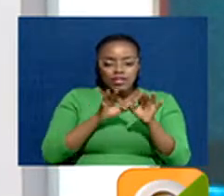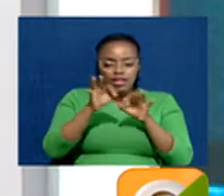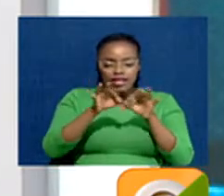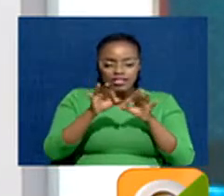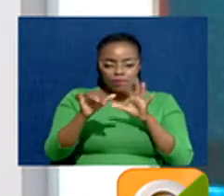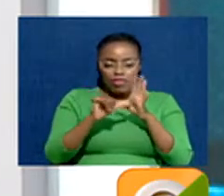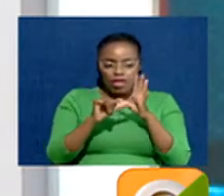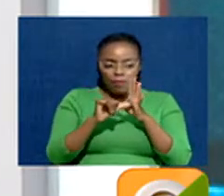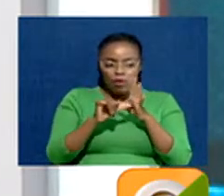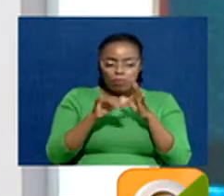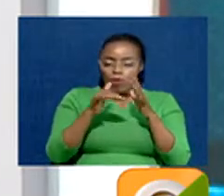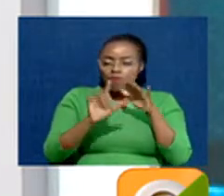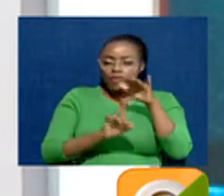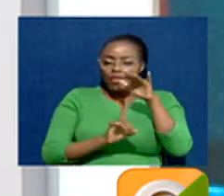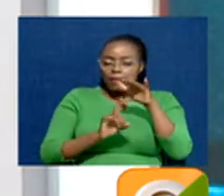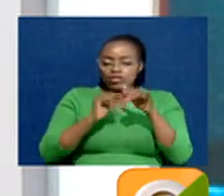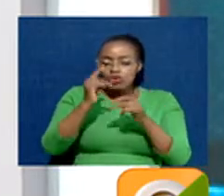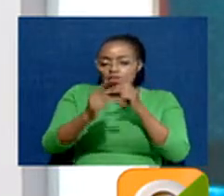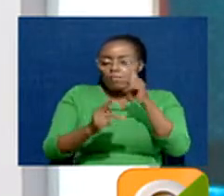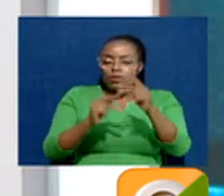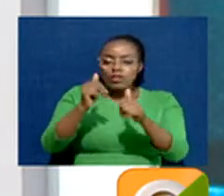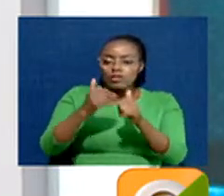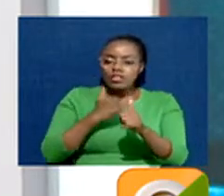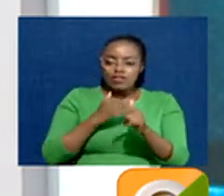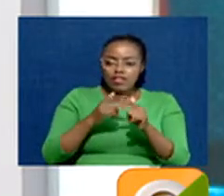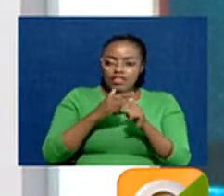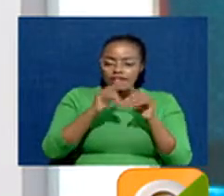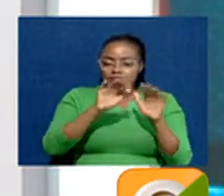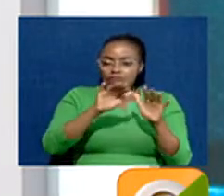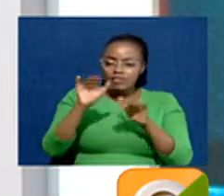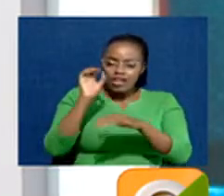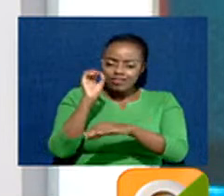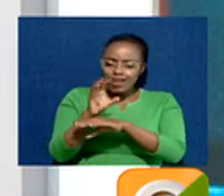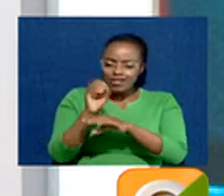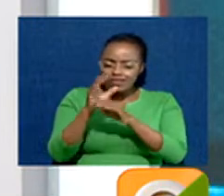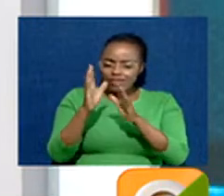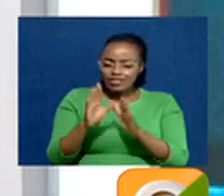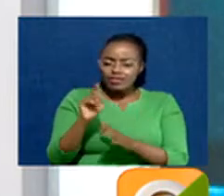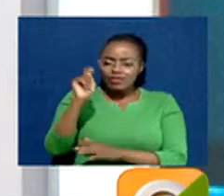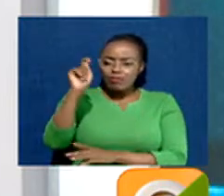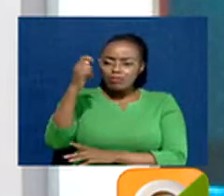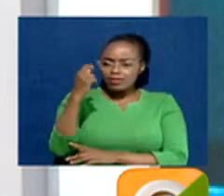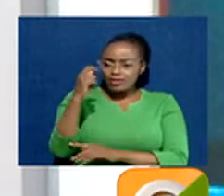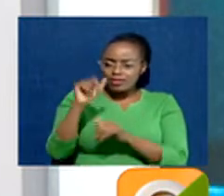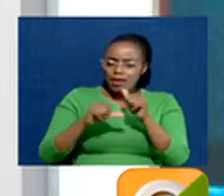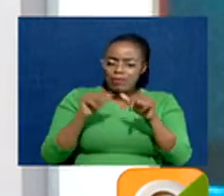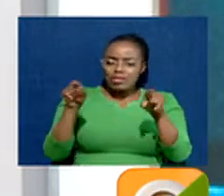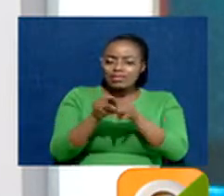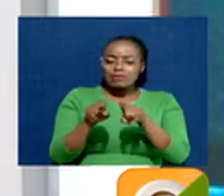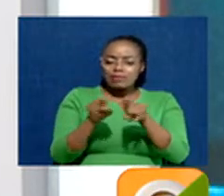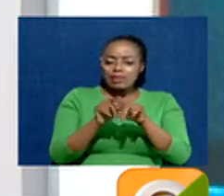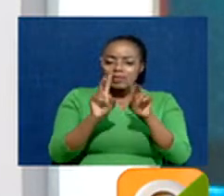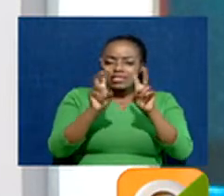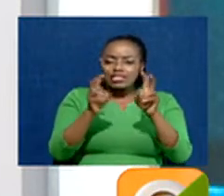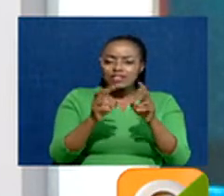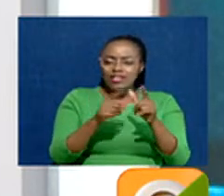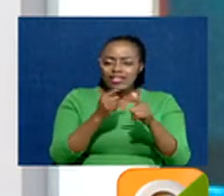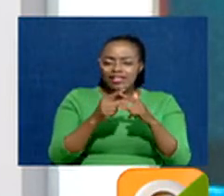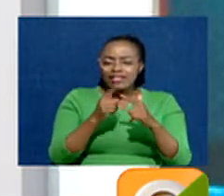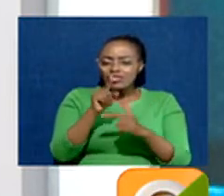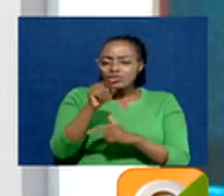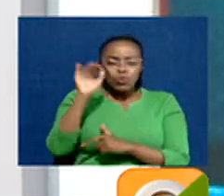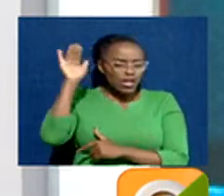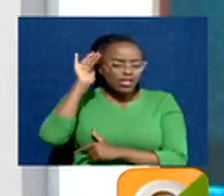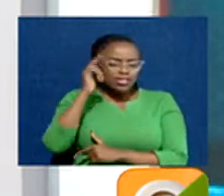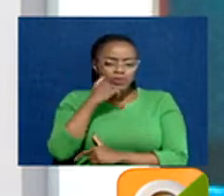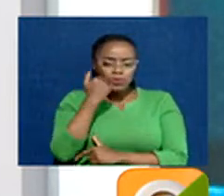progress that her ministry is making. Then you have an advisor here of the president on the same matters. So who do you listen to? If